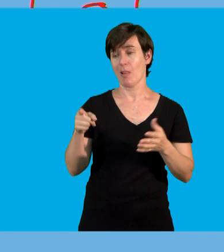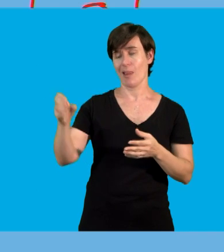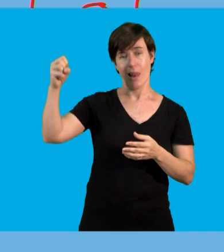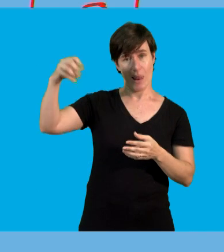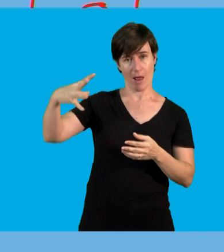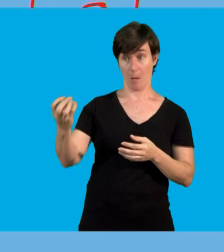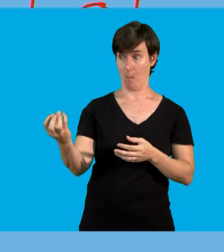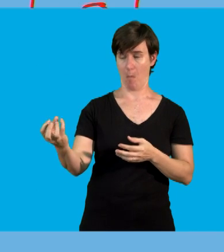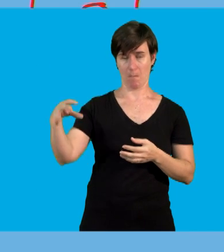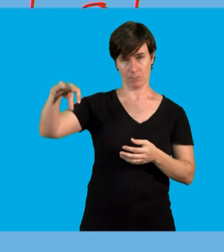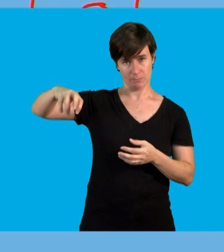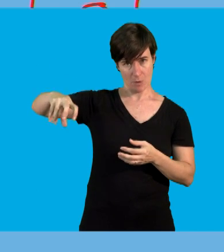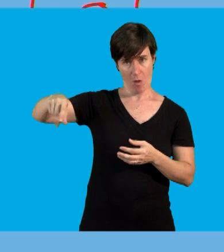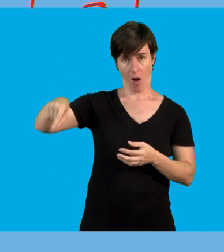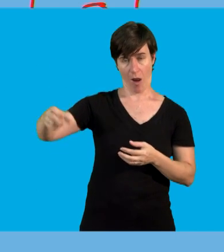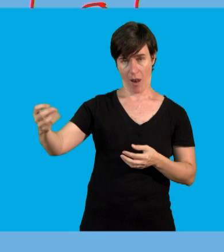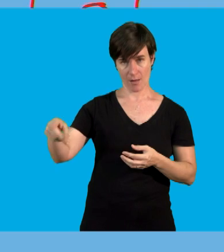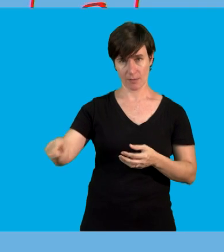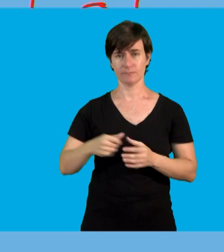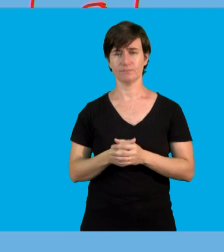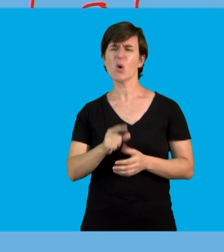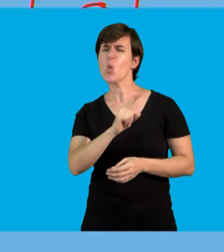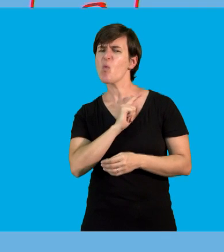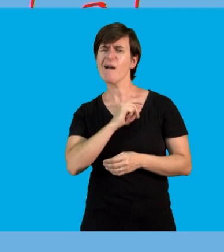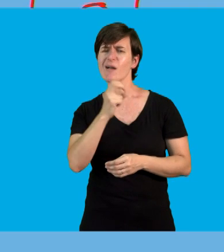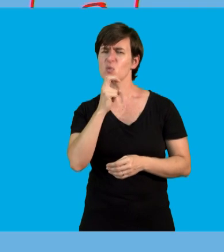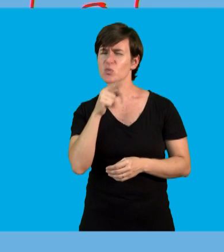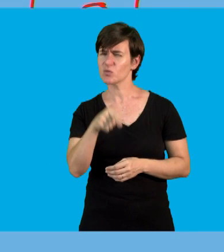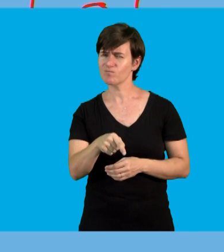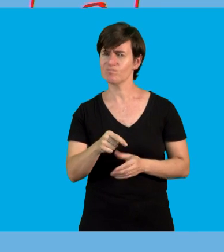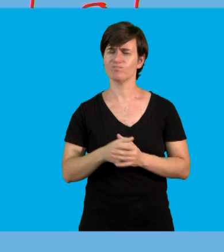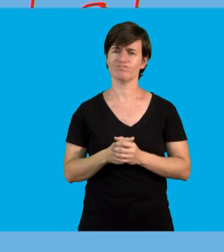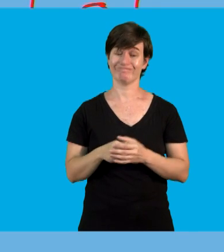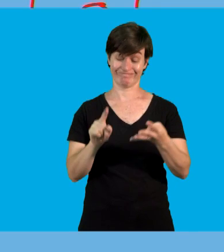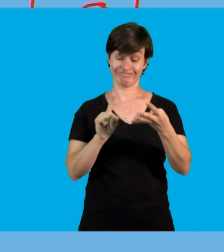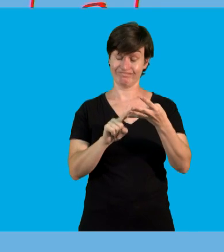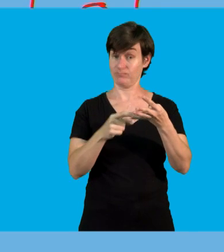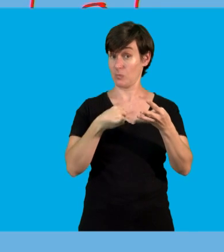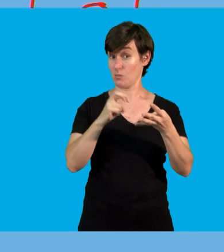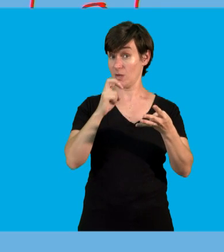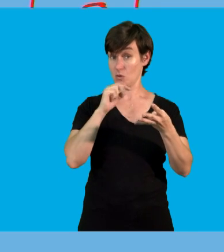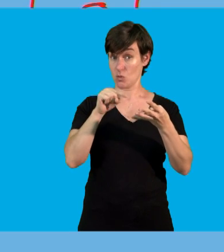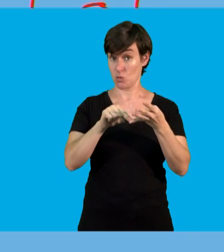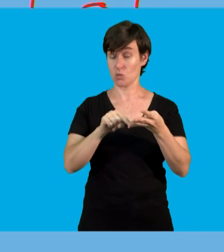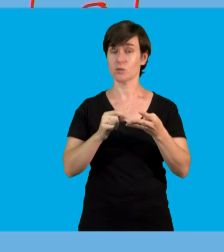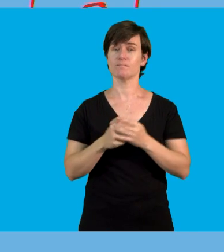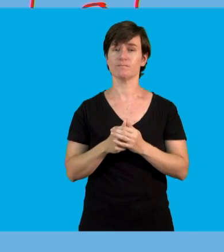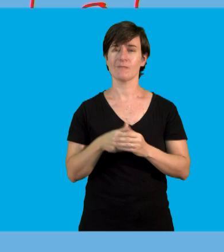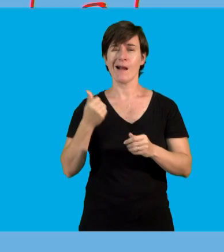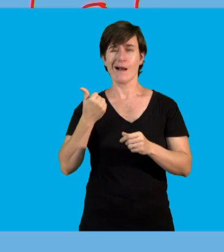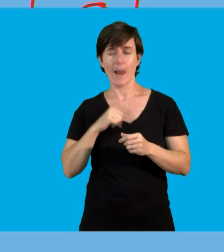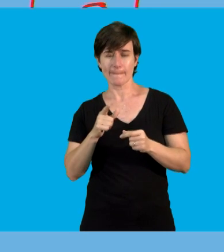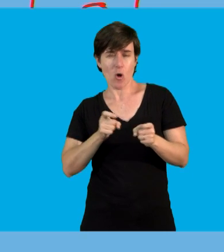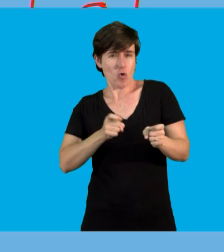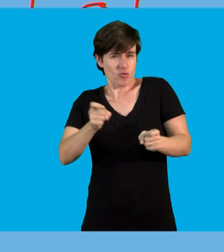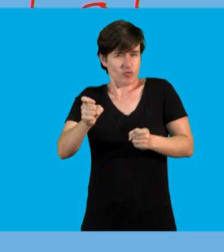resistor, in this case a light bulb. So why do we use a resistor in a circuit? So we are using a resistor in a circuit because